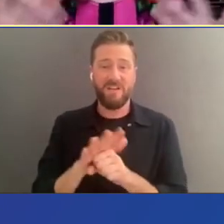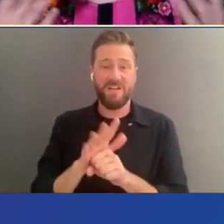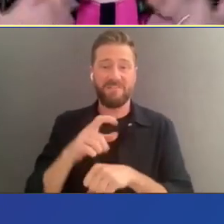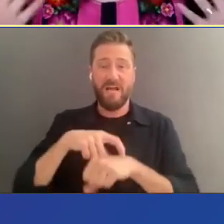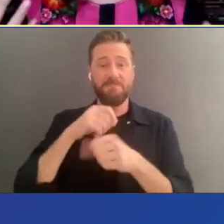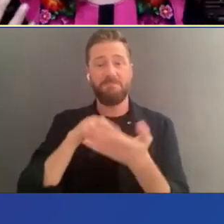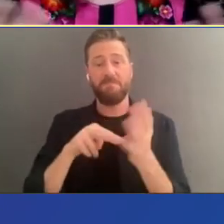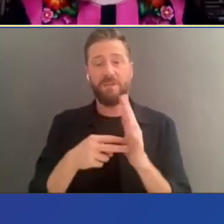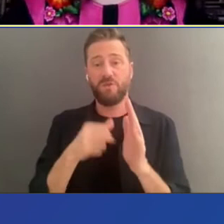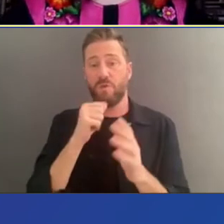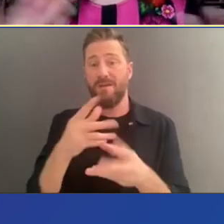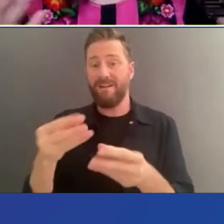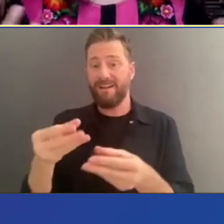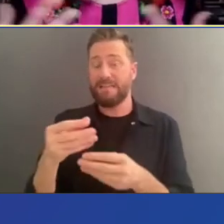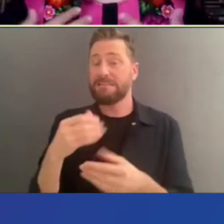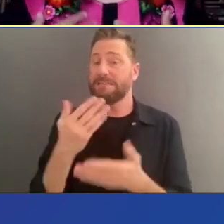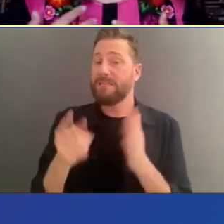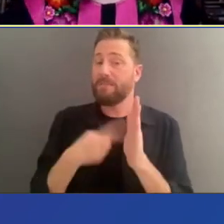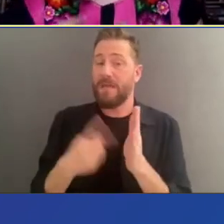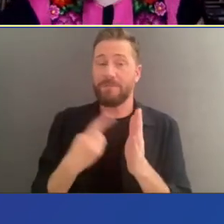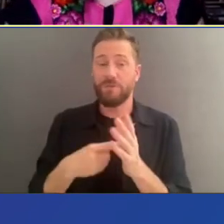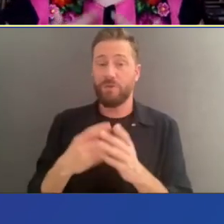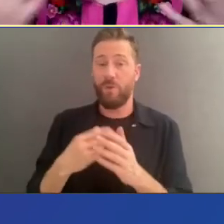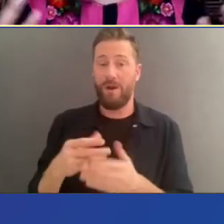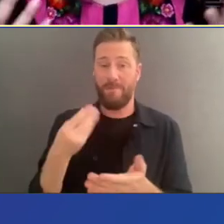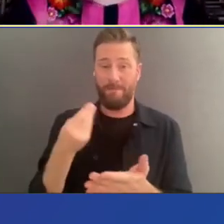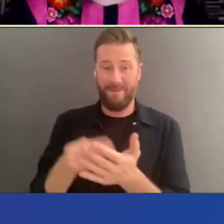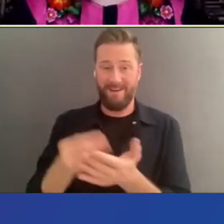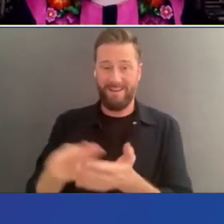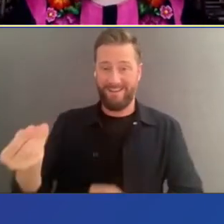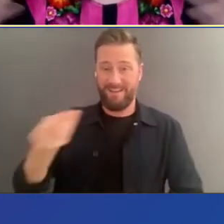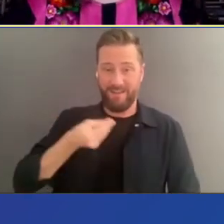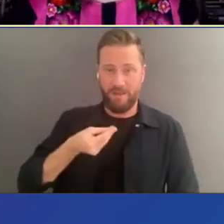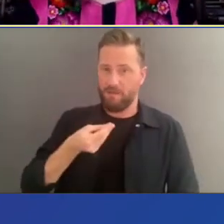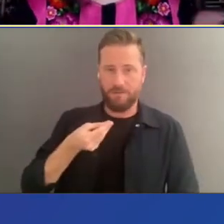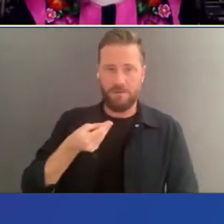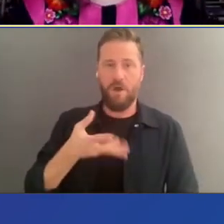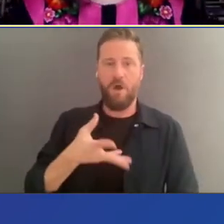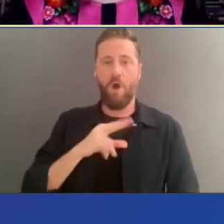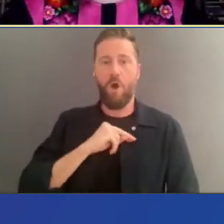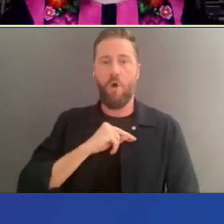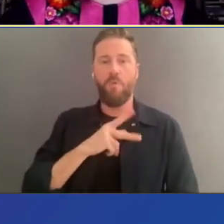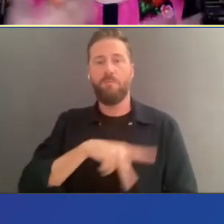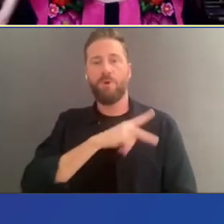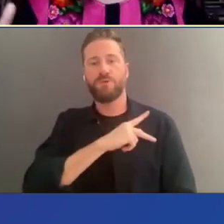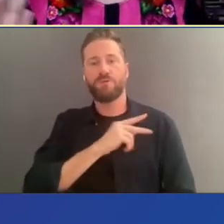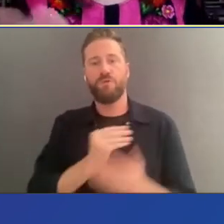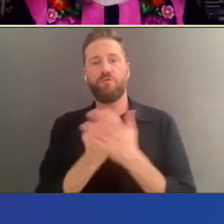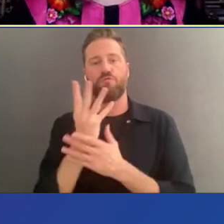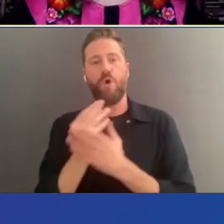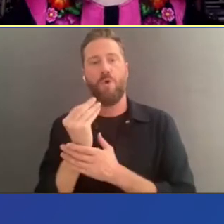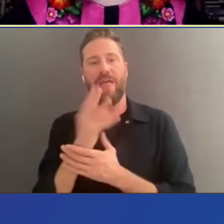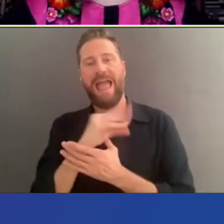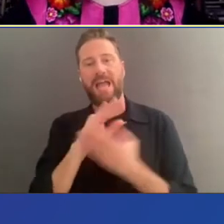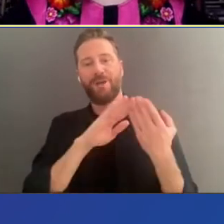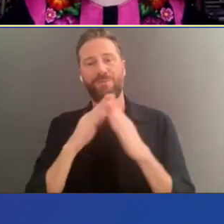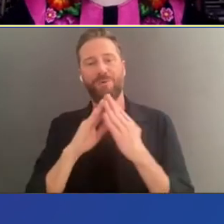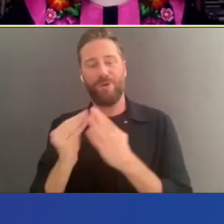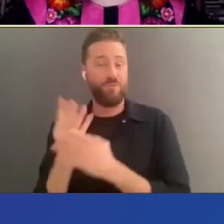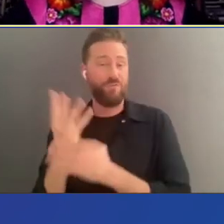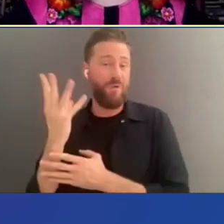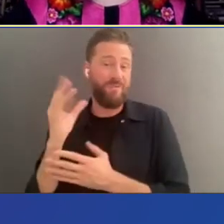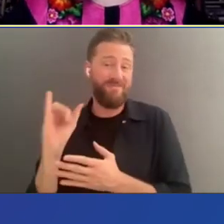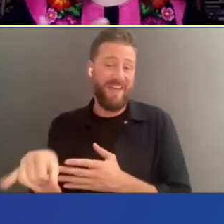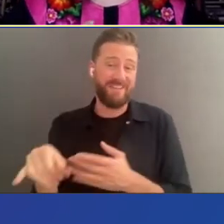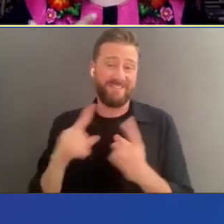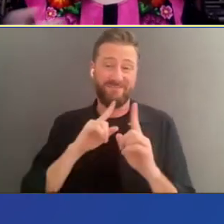getting anything financially out of it, just your own personal growth and the growth of the community. And that's a reaction to modern